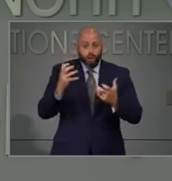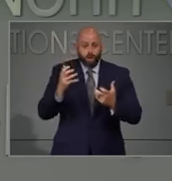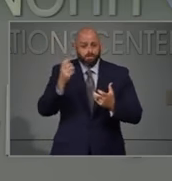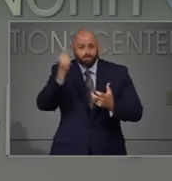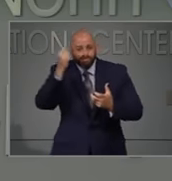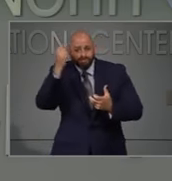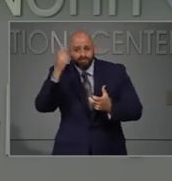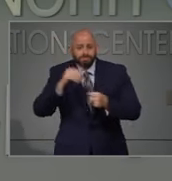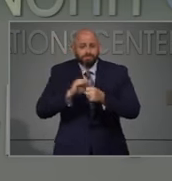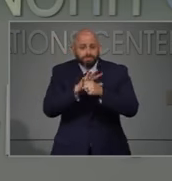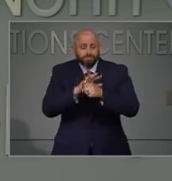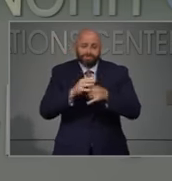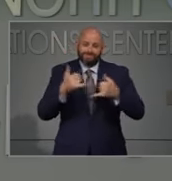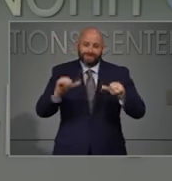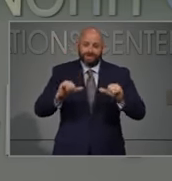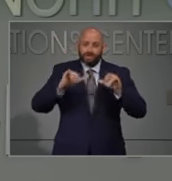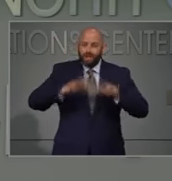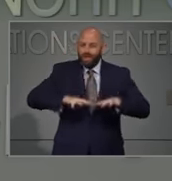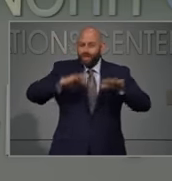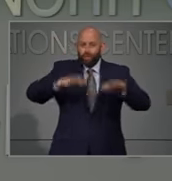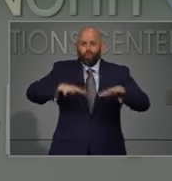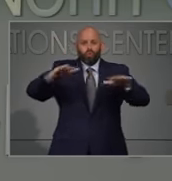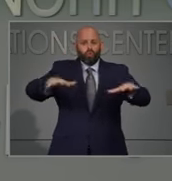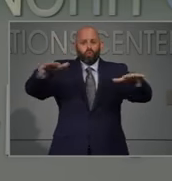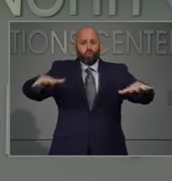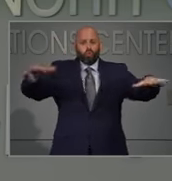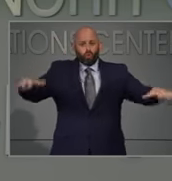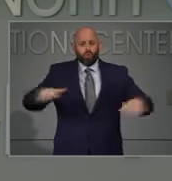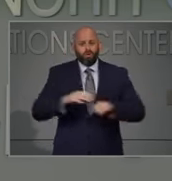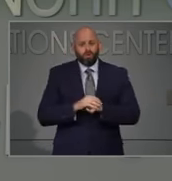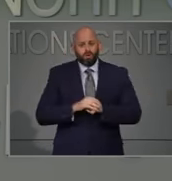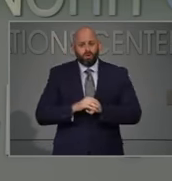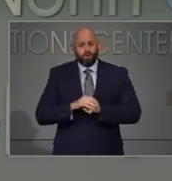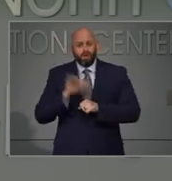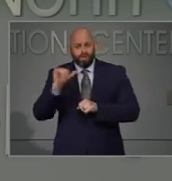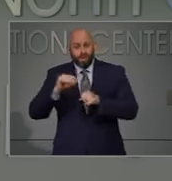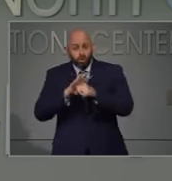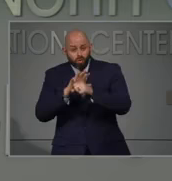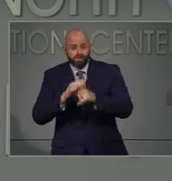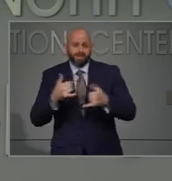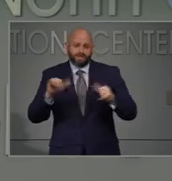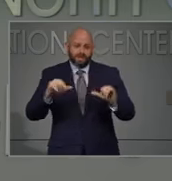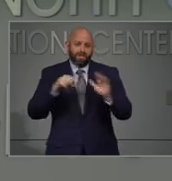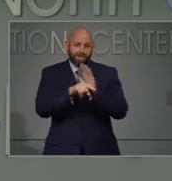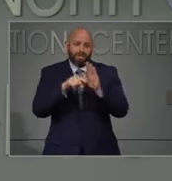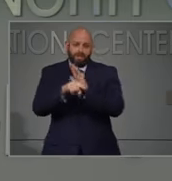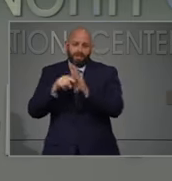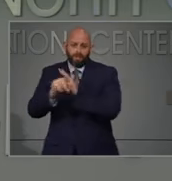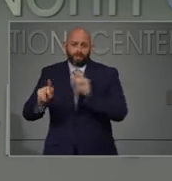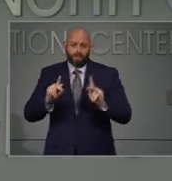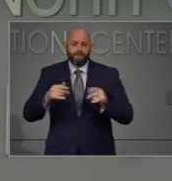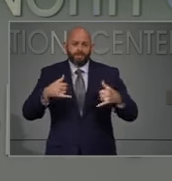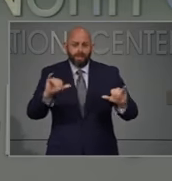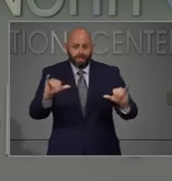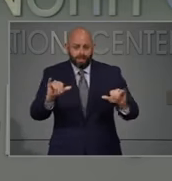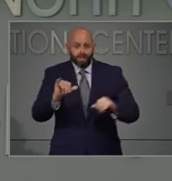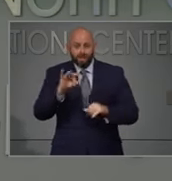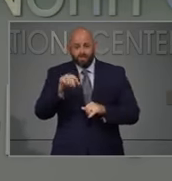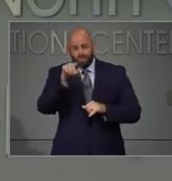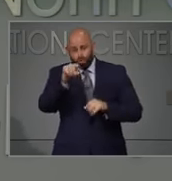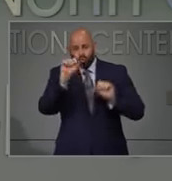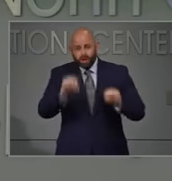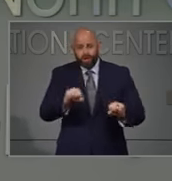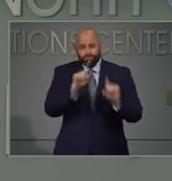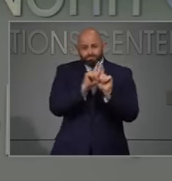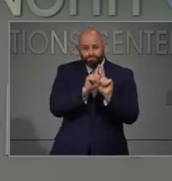here, this virus is still killing people, and that social distancing,